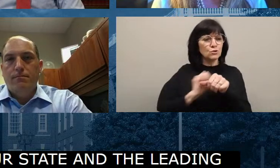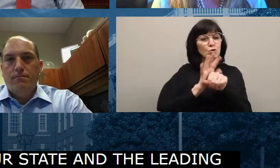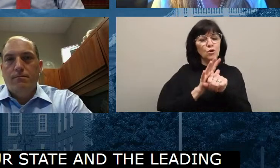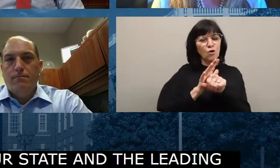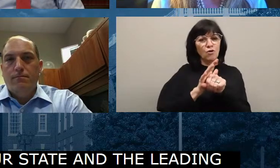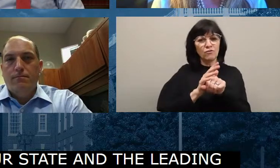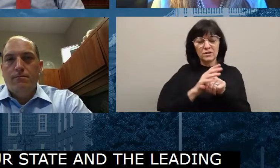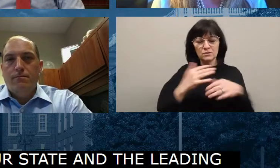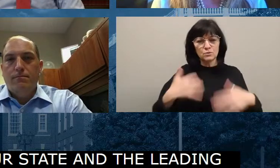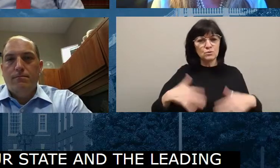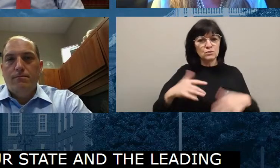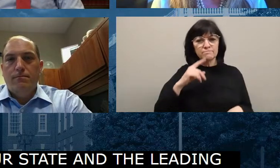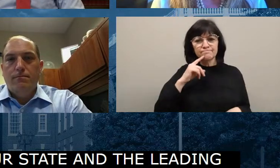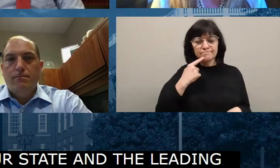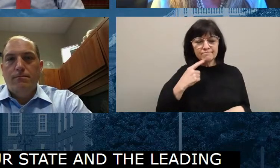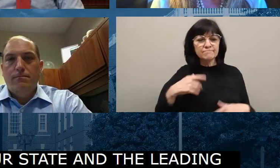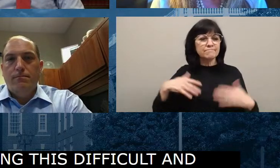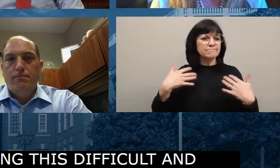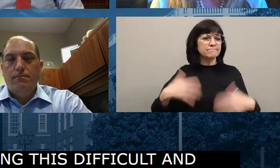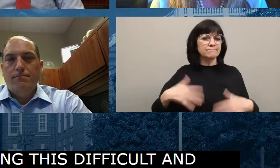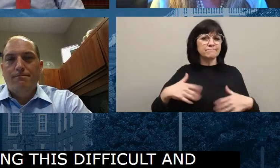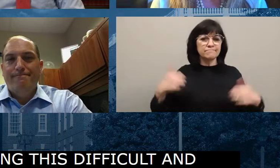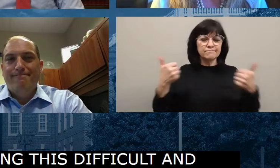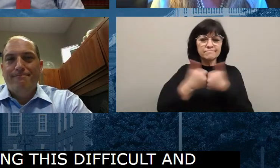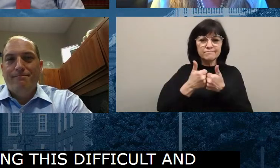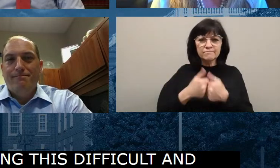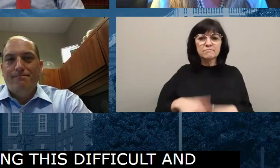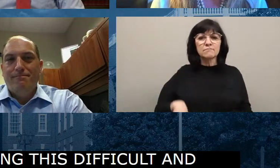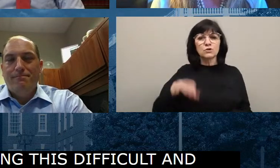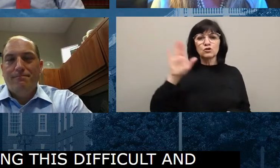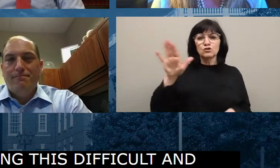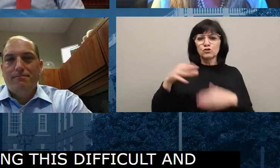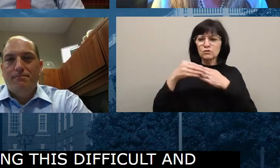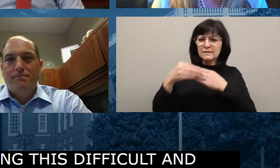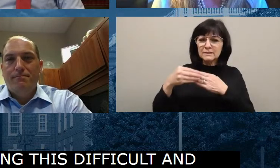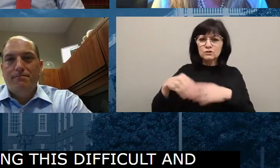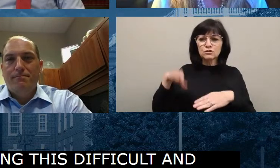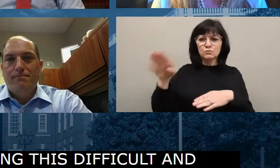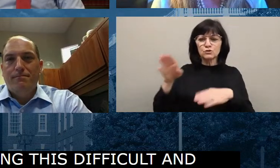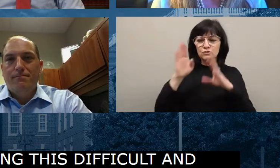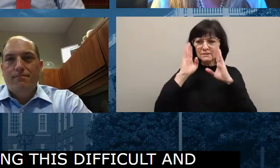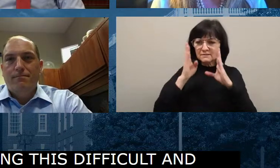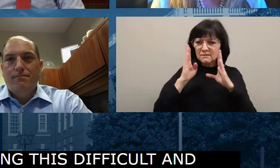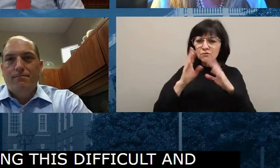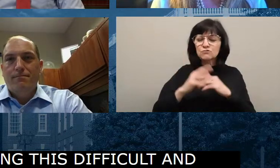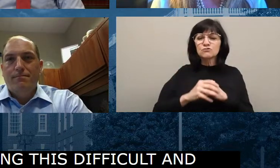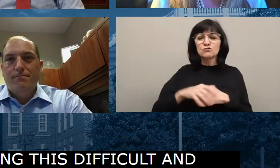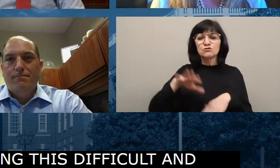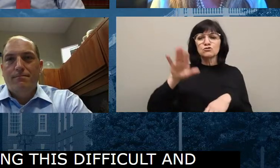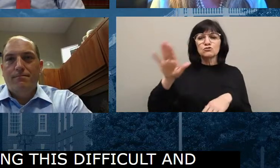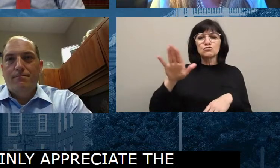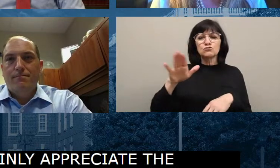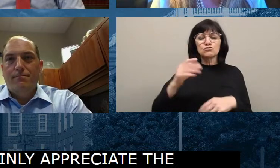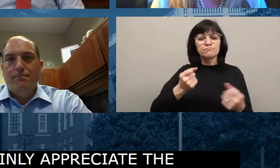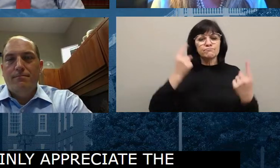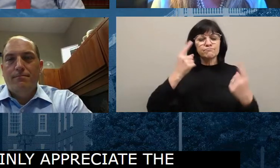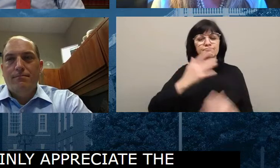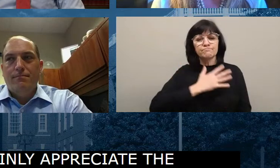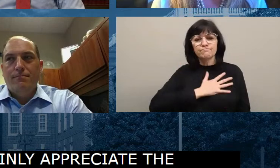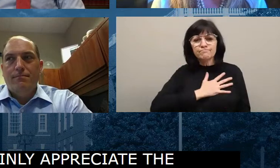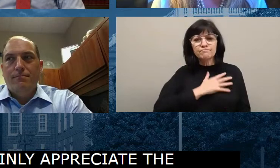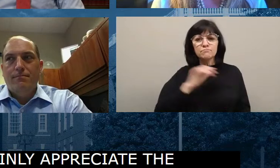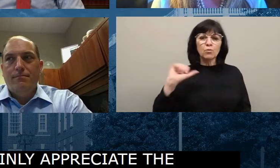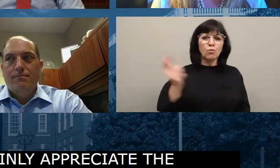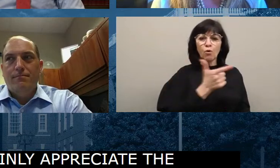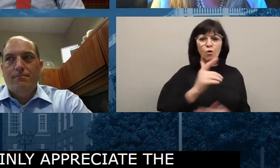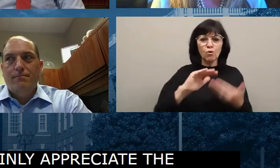bring to the decisions that we make, the leadership that you provide, your attention and your compassion, your attention to all